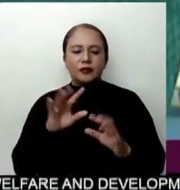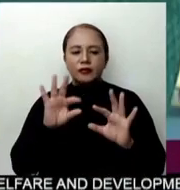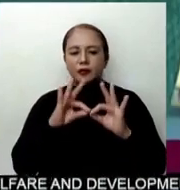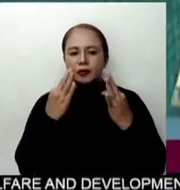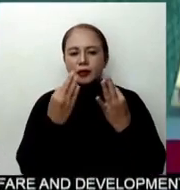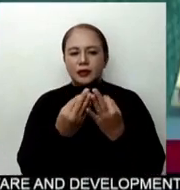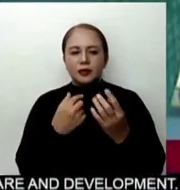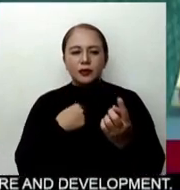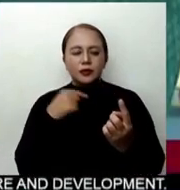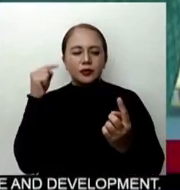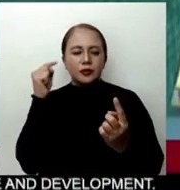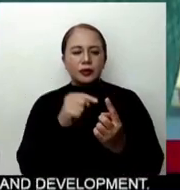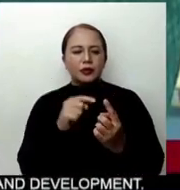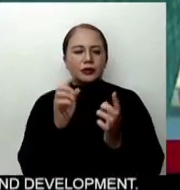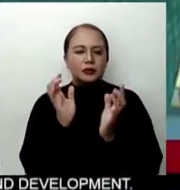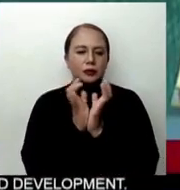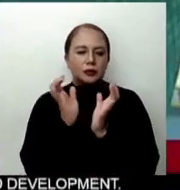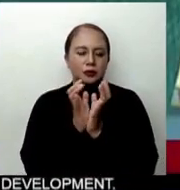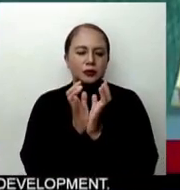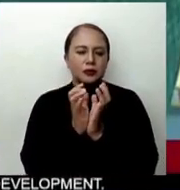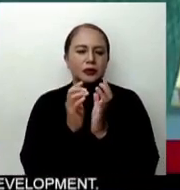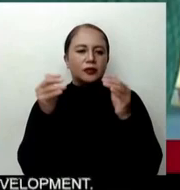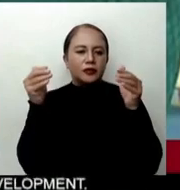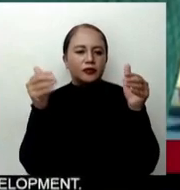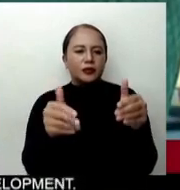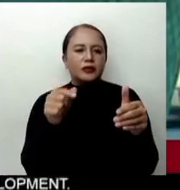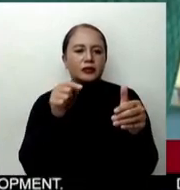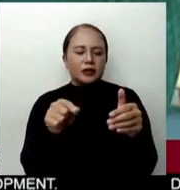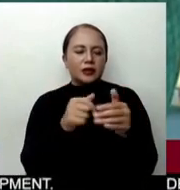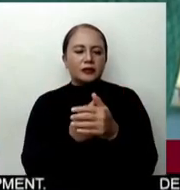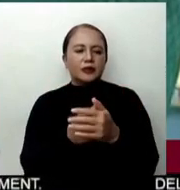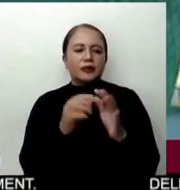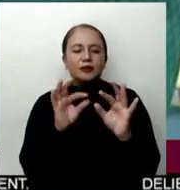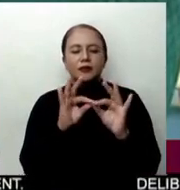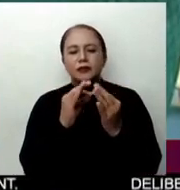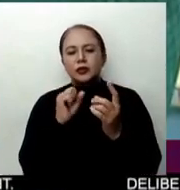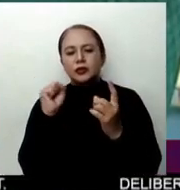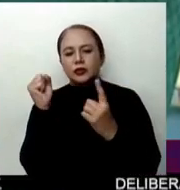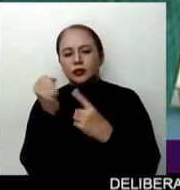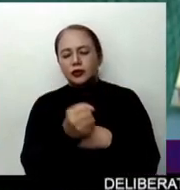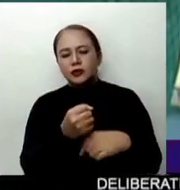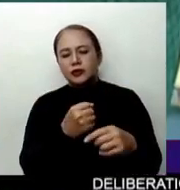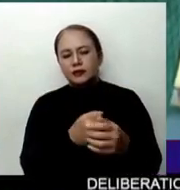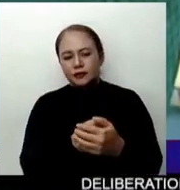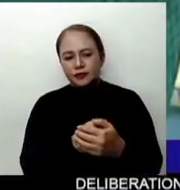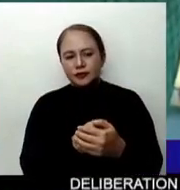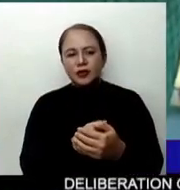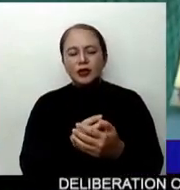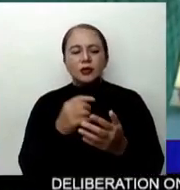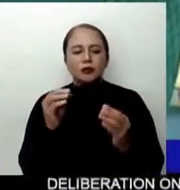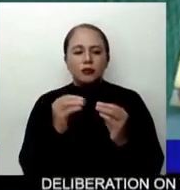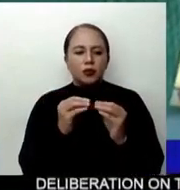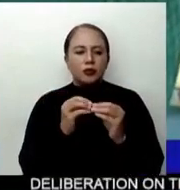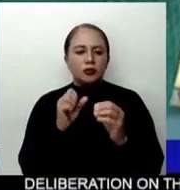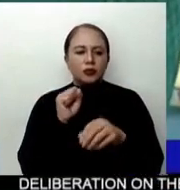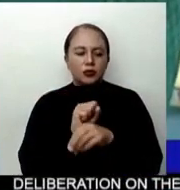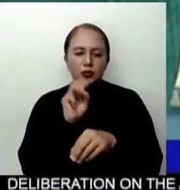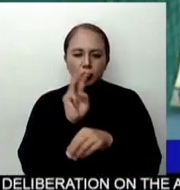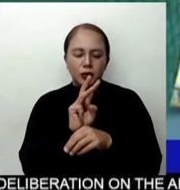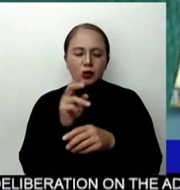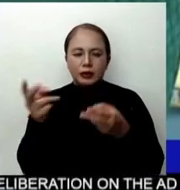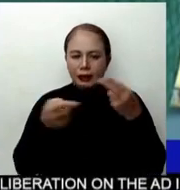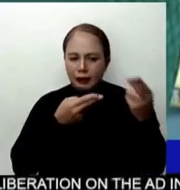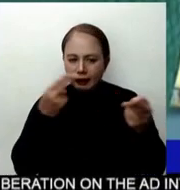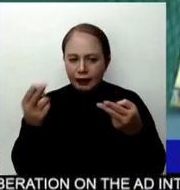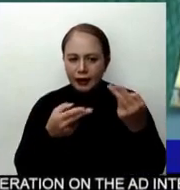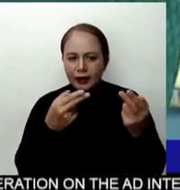that the SWB will focus on them, along with families in street situations or street dwellers. More social workers will be hired. They will be equipped with